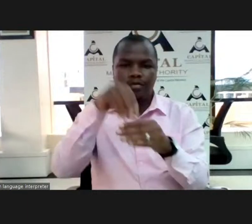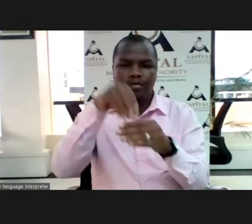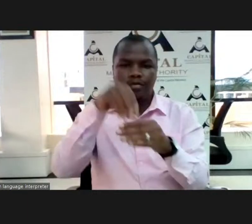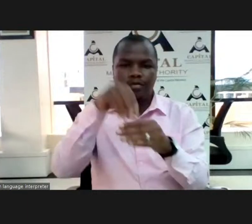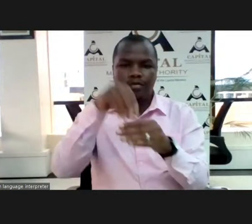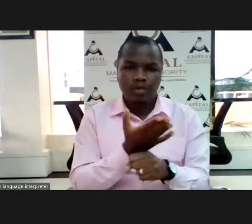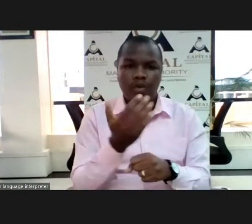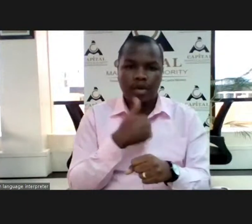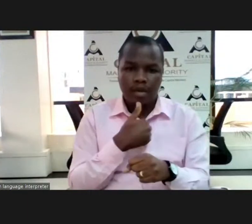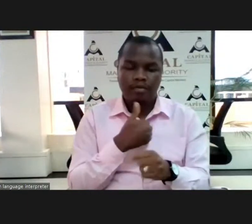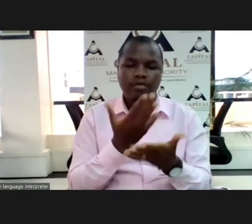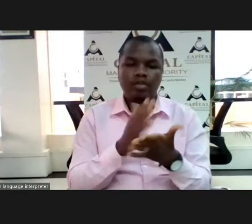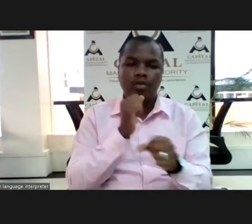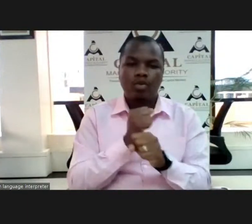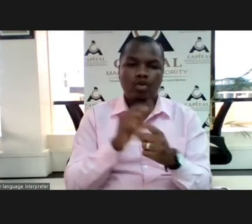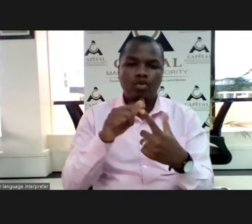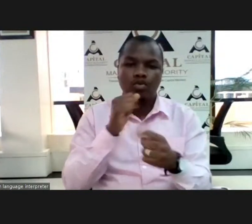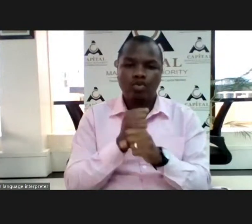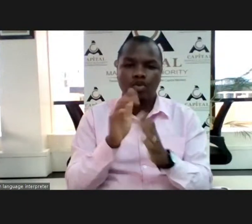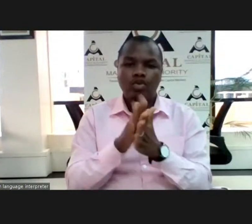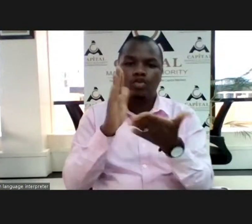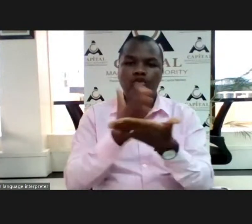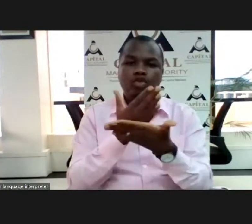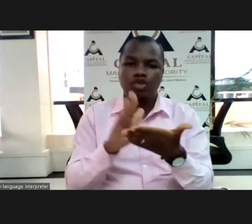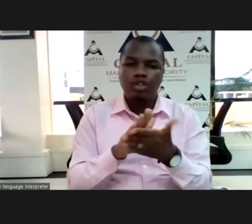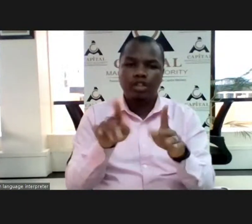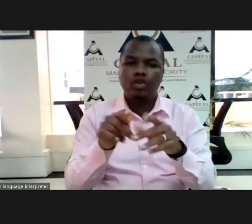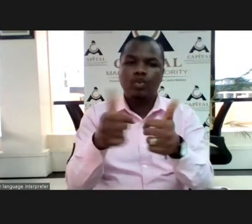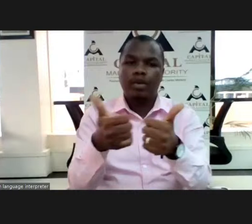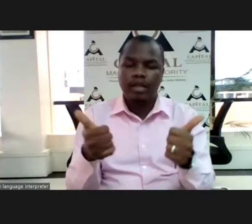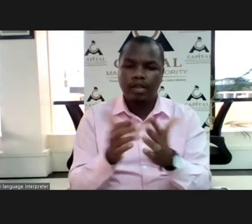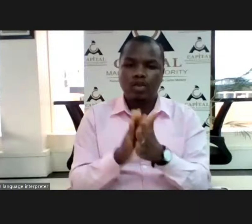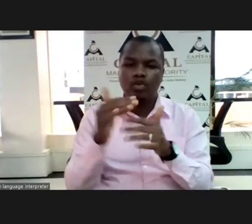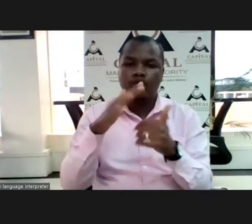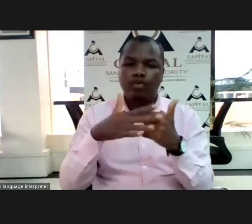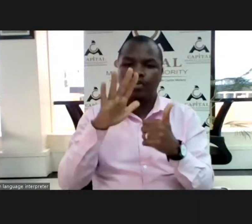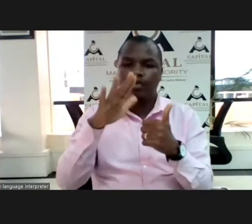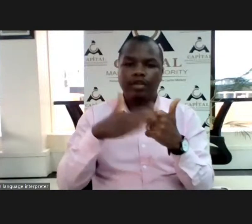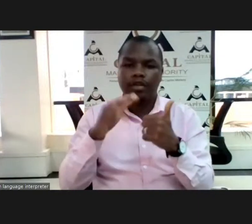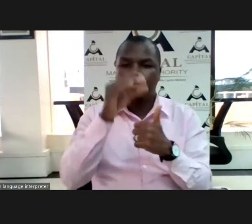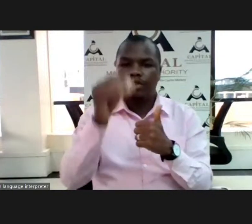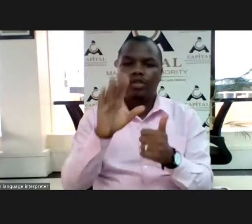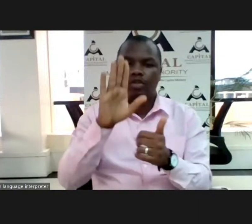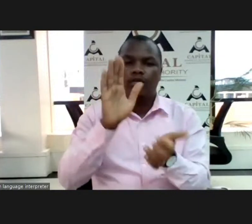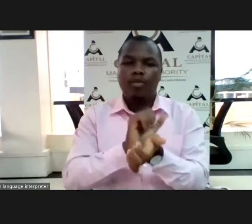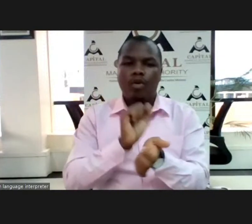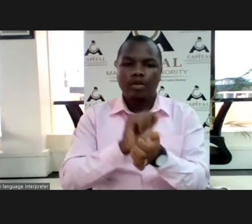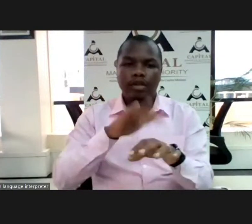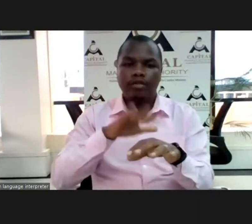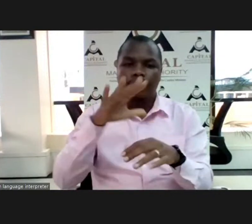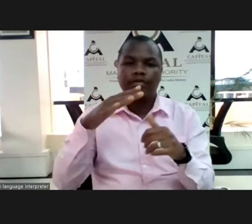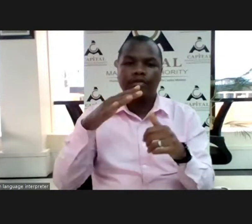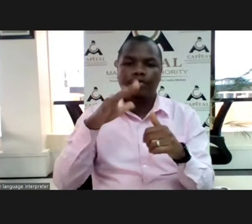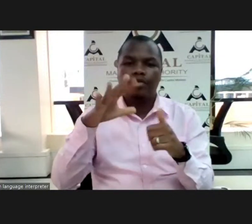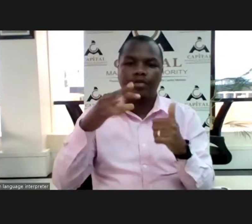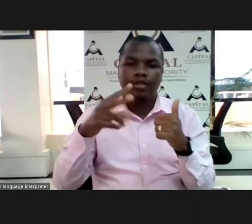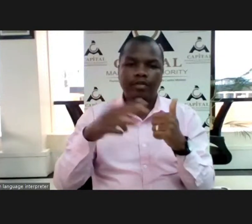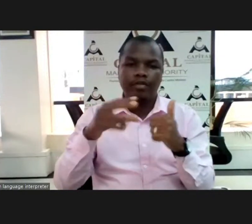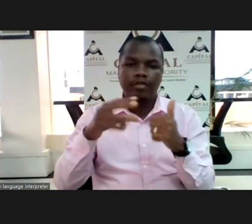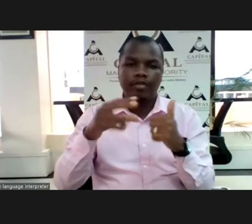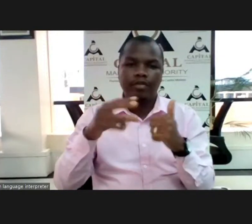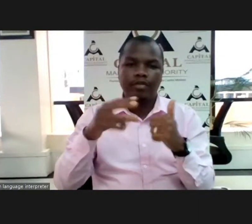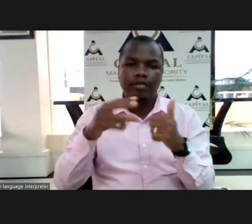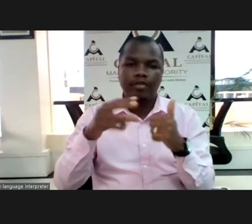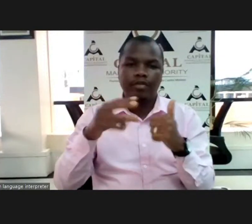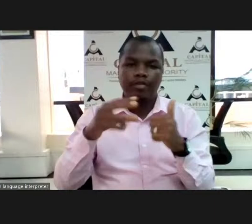have some work to do. Shares as well at closely at 59%. Bonds are 57%. We need to speak more about collective